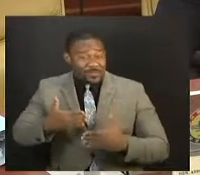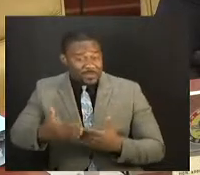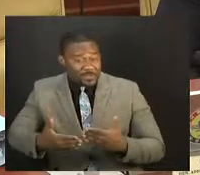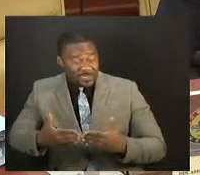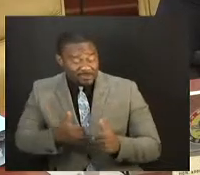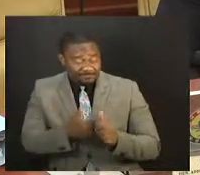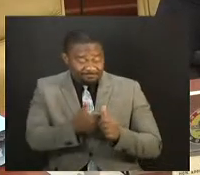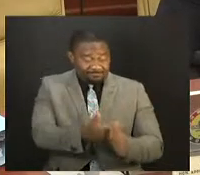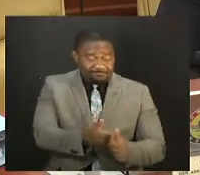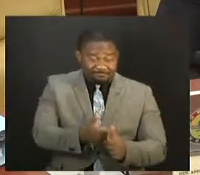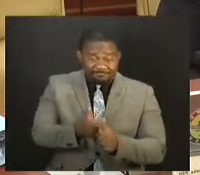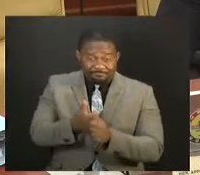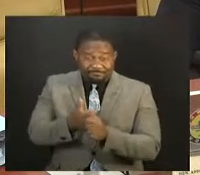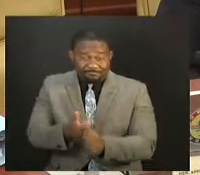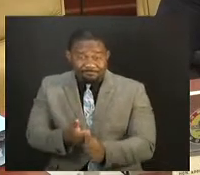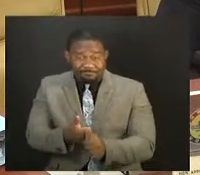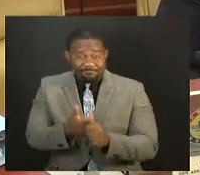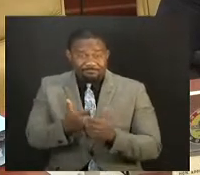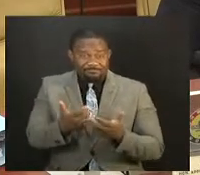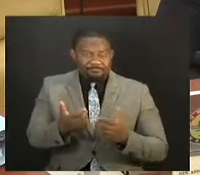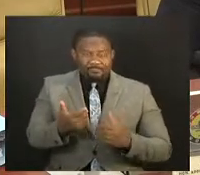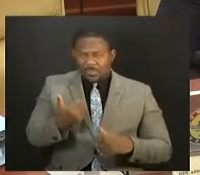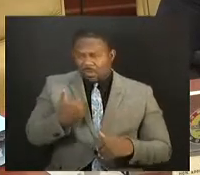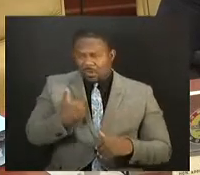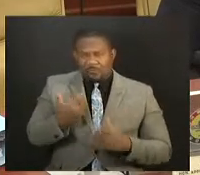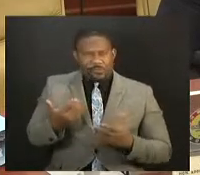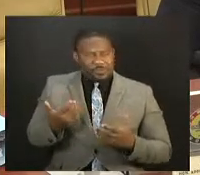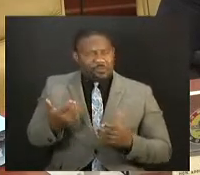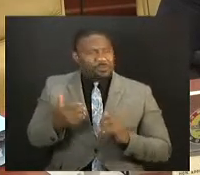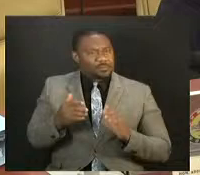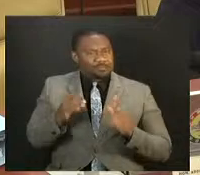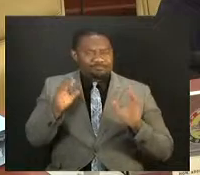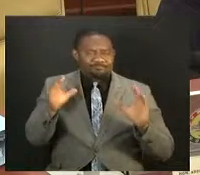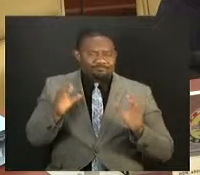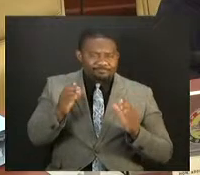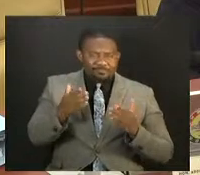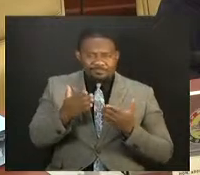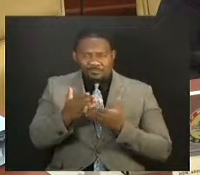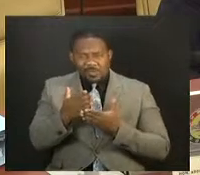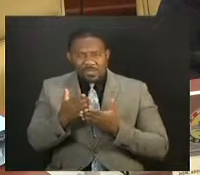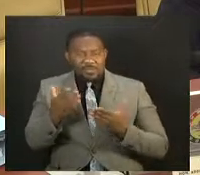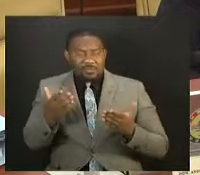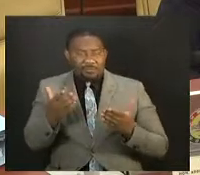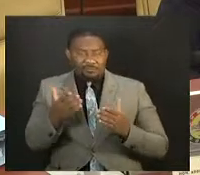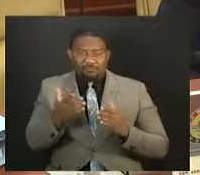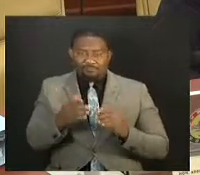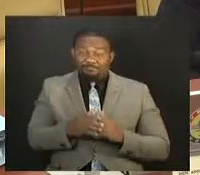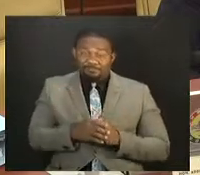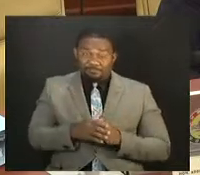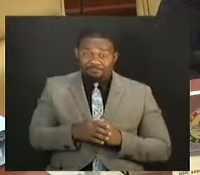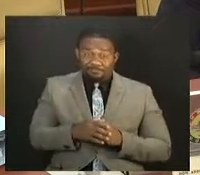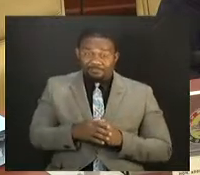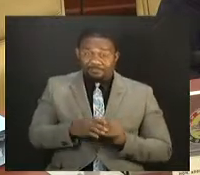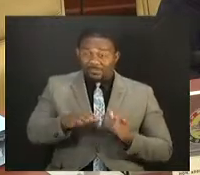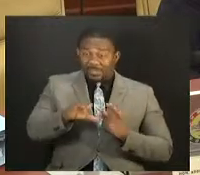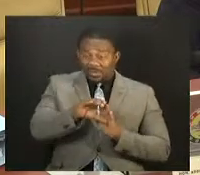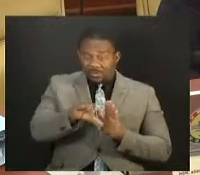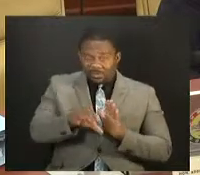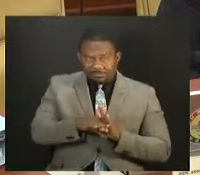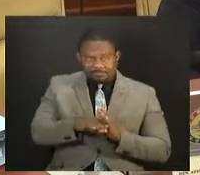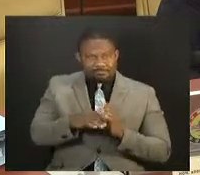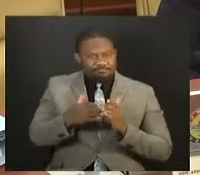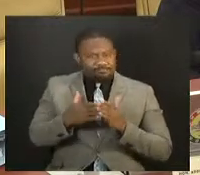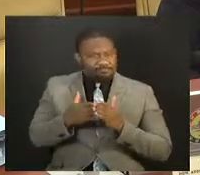This house observes its own practices, conventions, and equally guided by the Constitution,